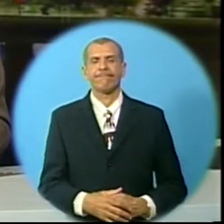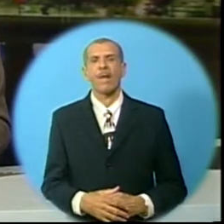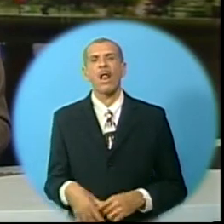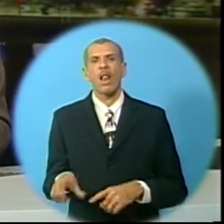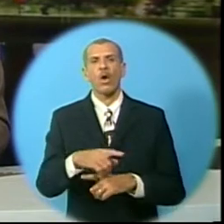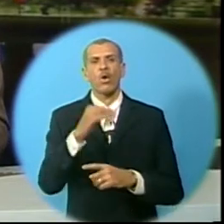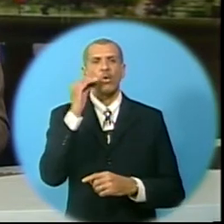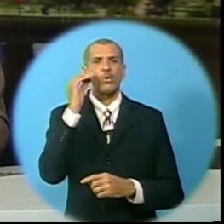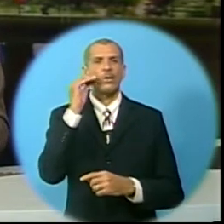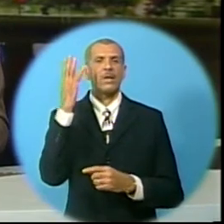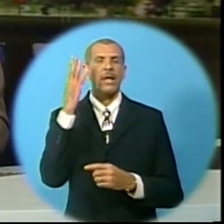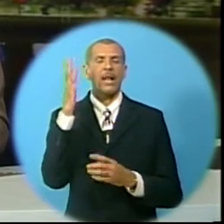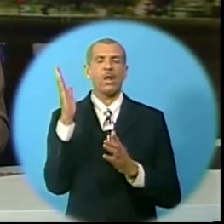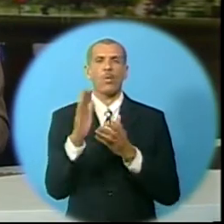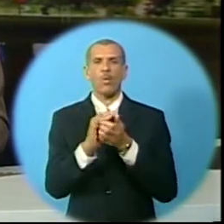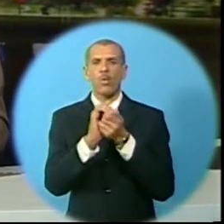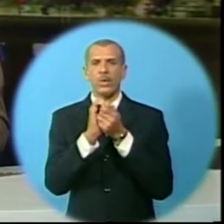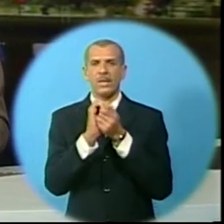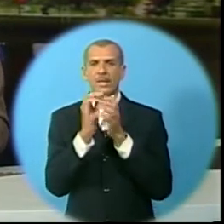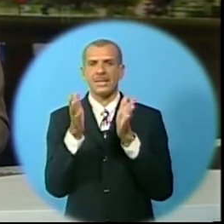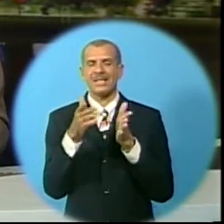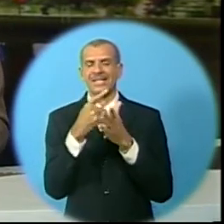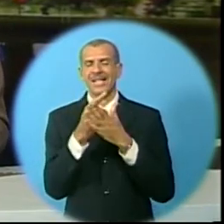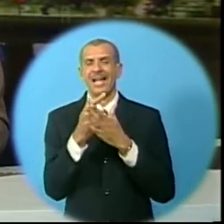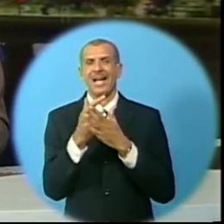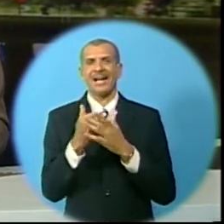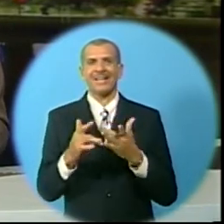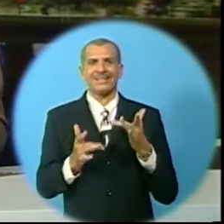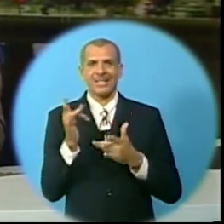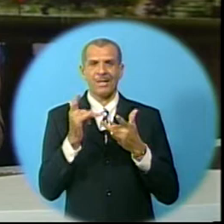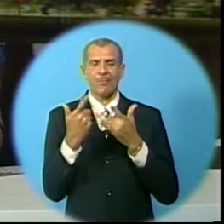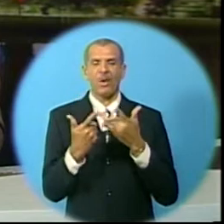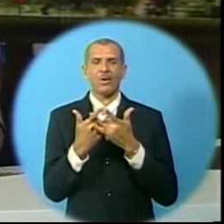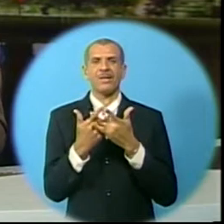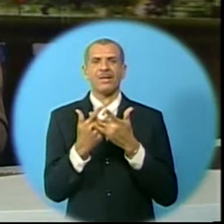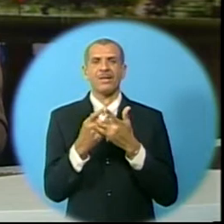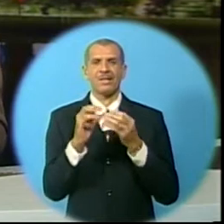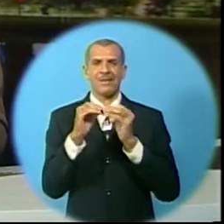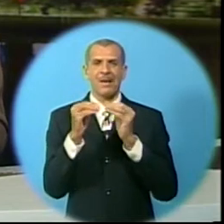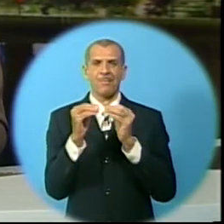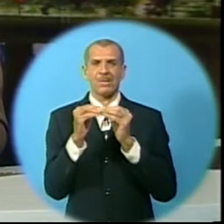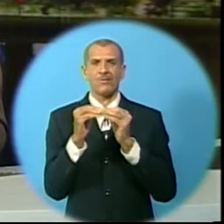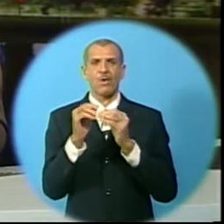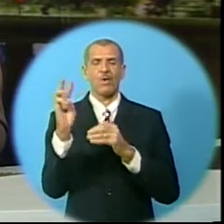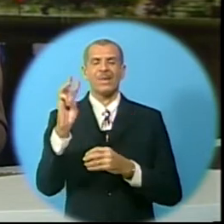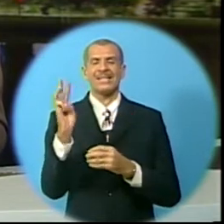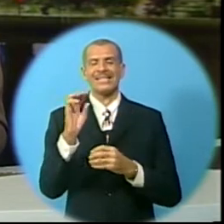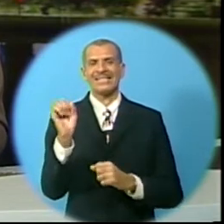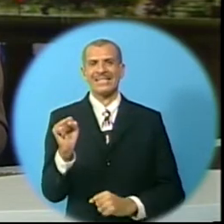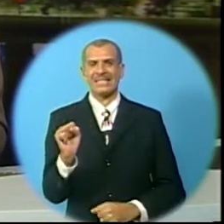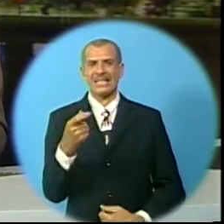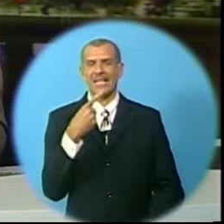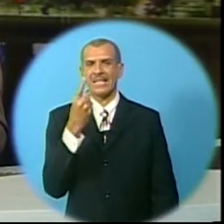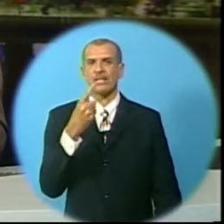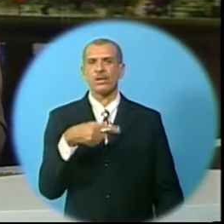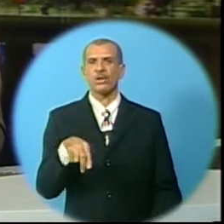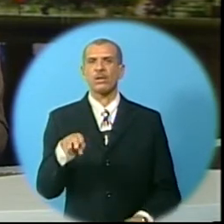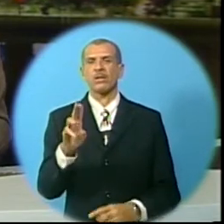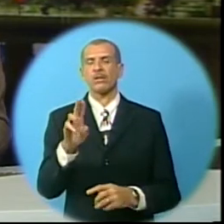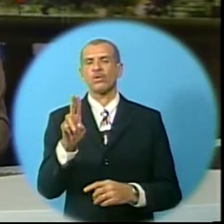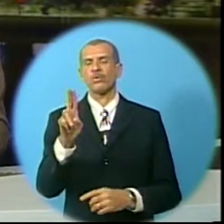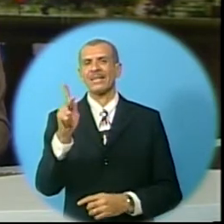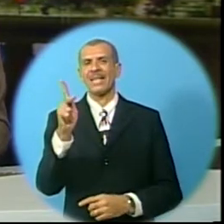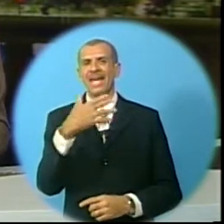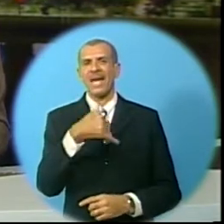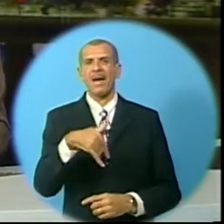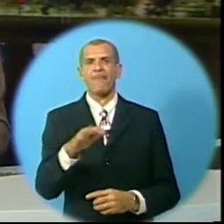Local hoteliers are very upbeat about the earlier figures for the winter tourist season, especially in relation to the UK, Barbados'